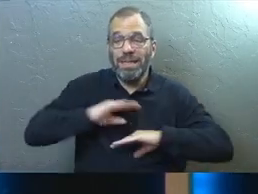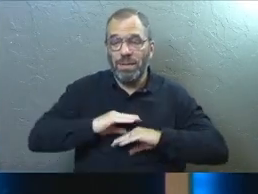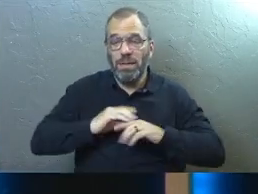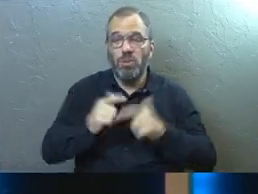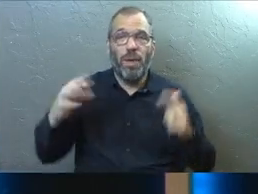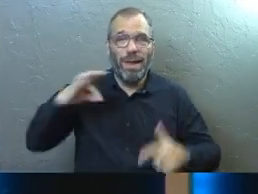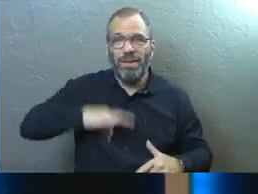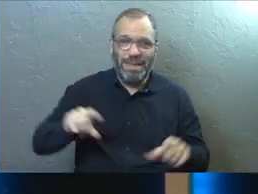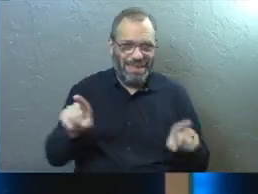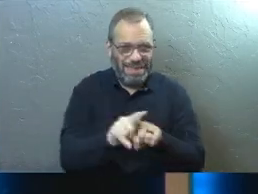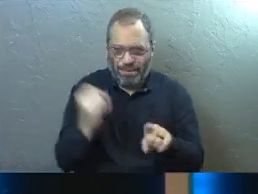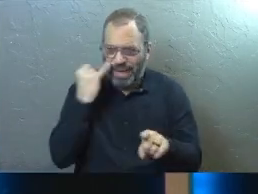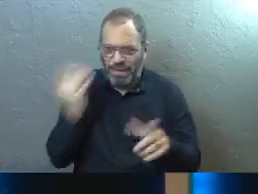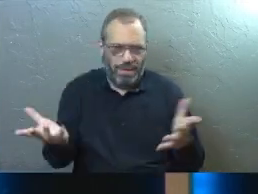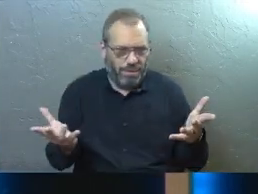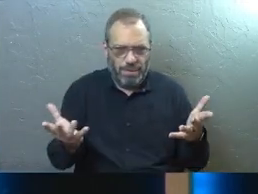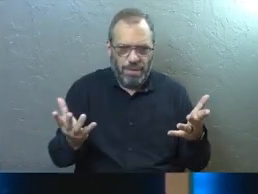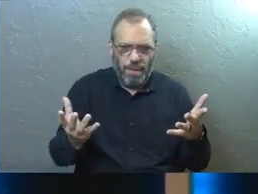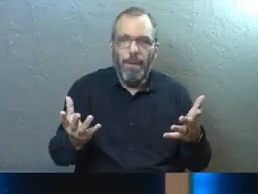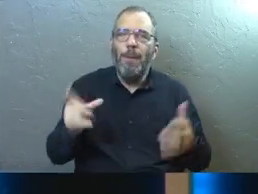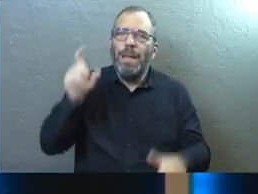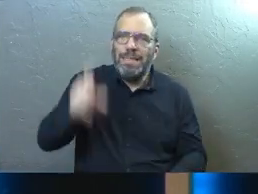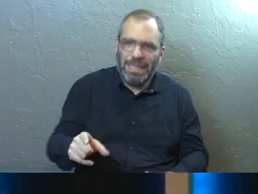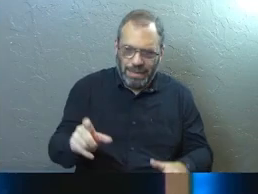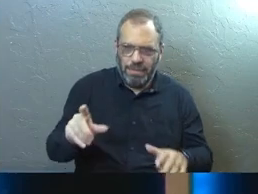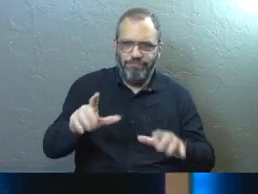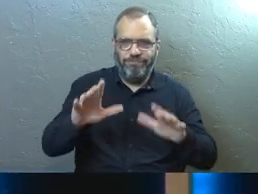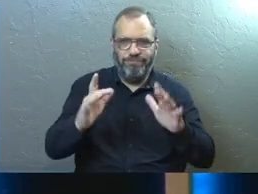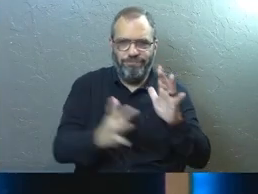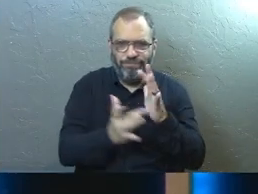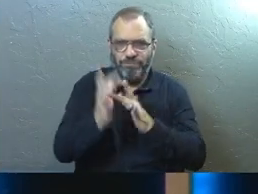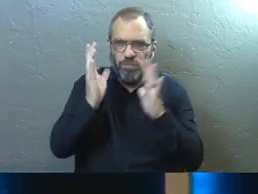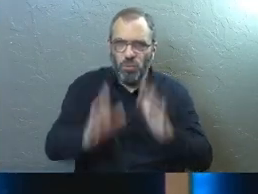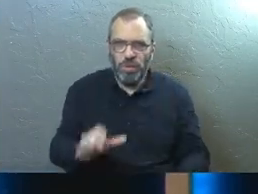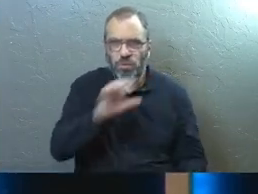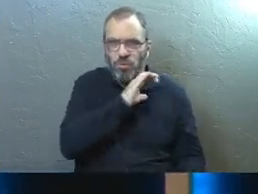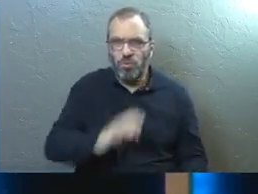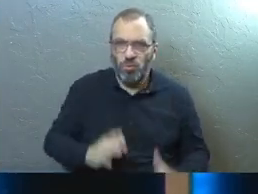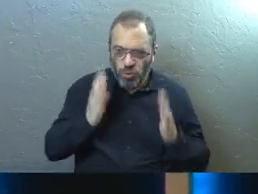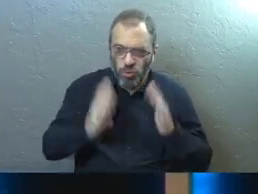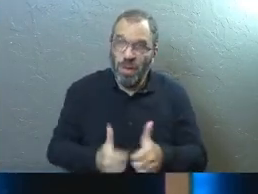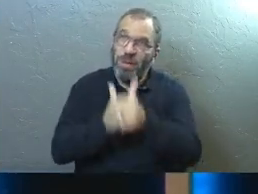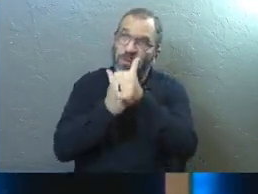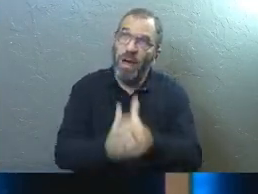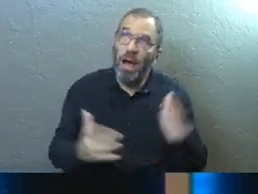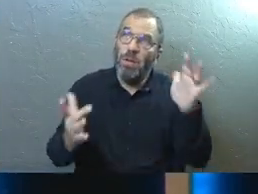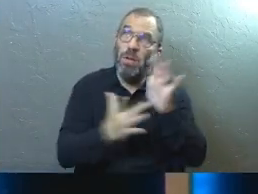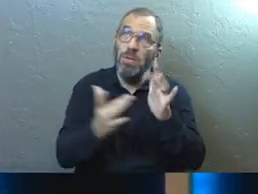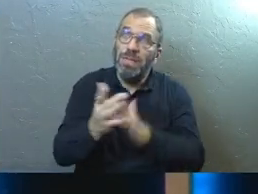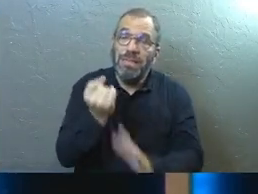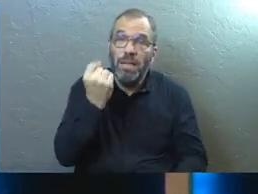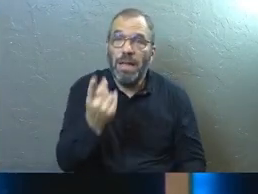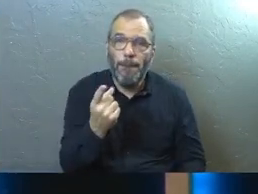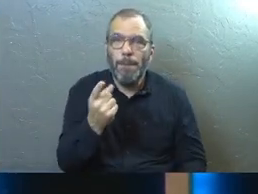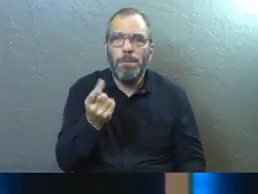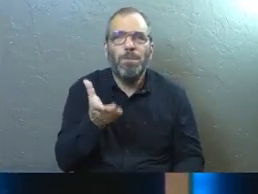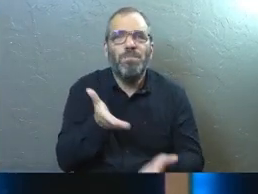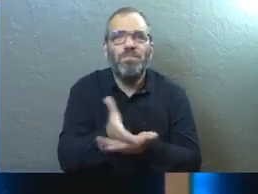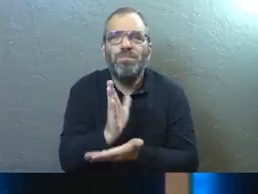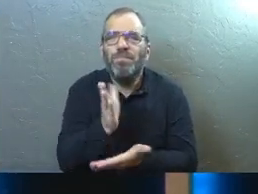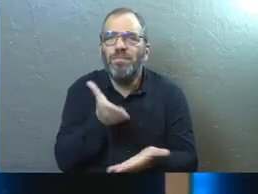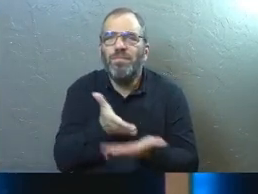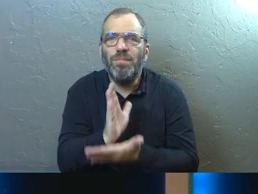is great gain. It's the same idea. We need to be the people that follow Jesus and understand it's